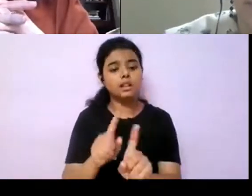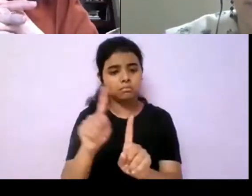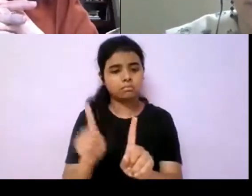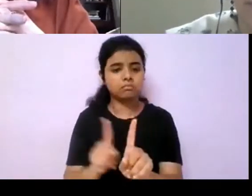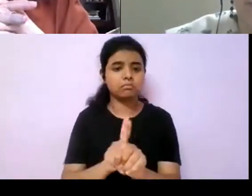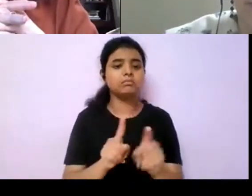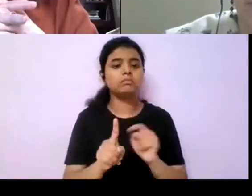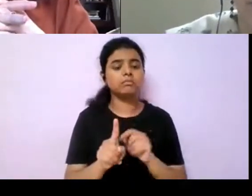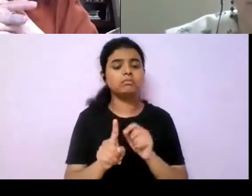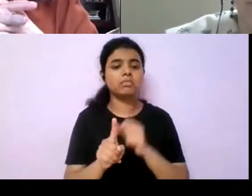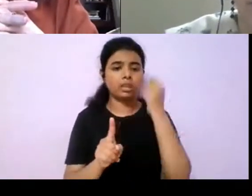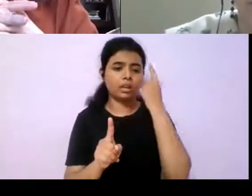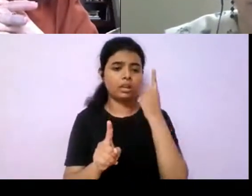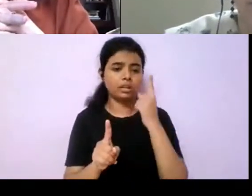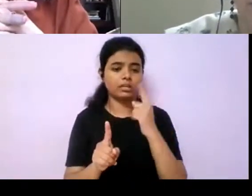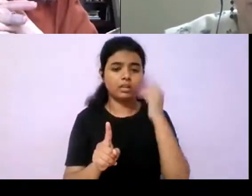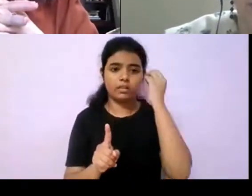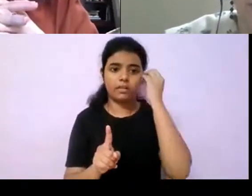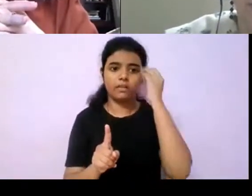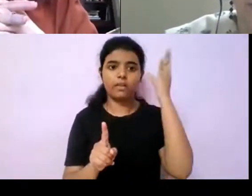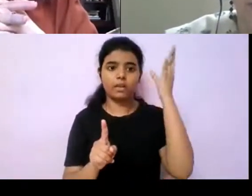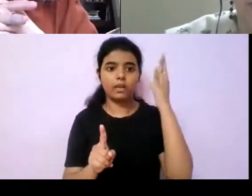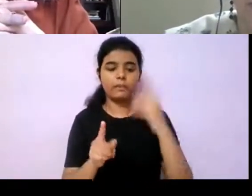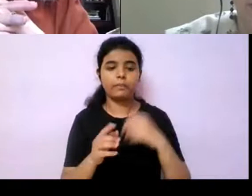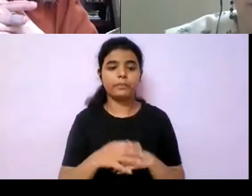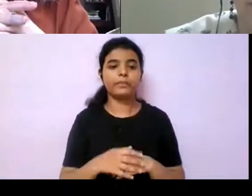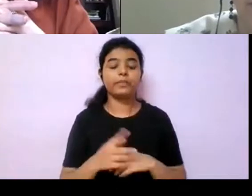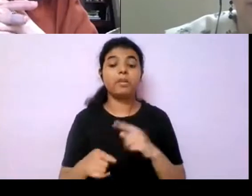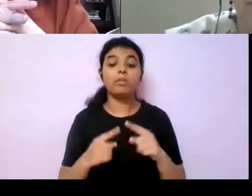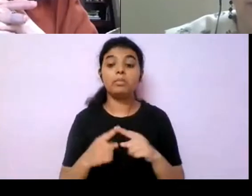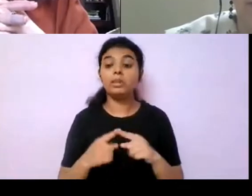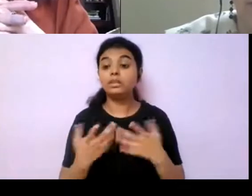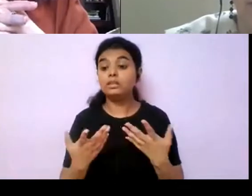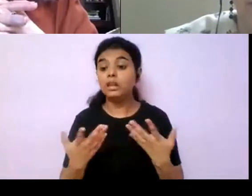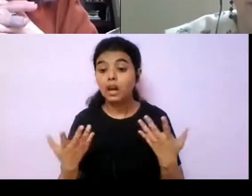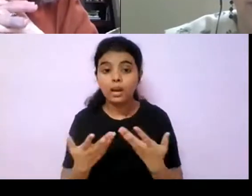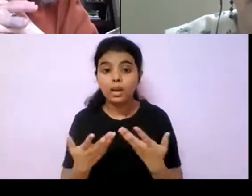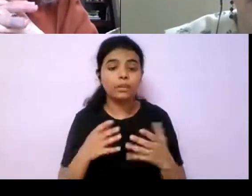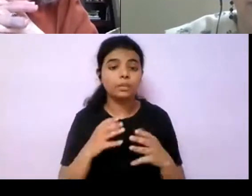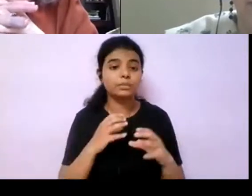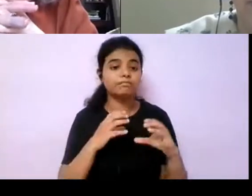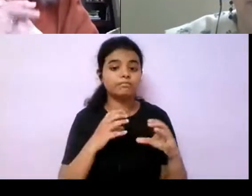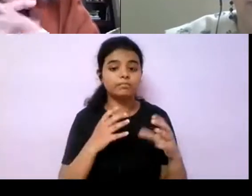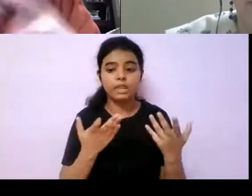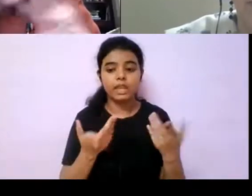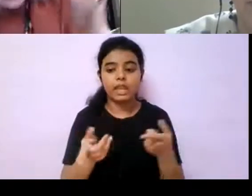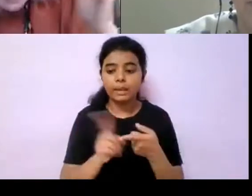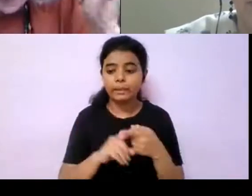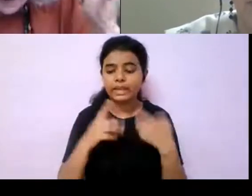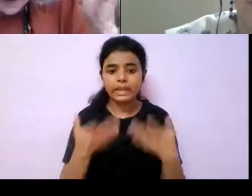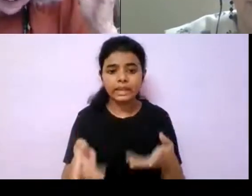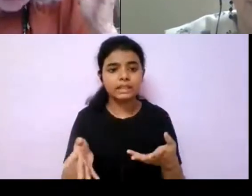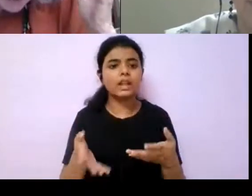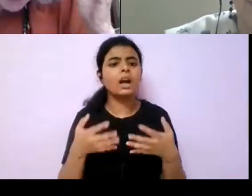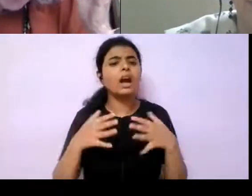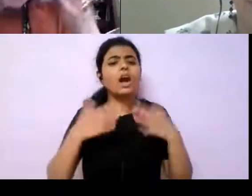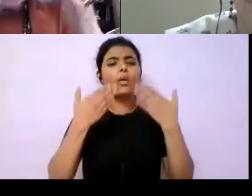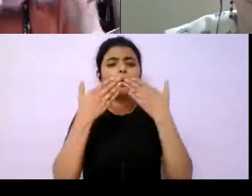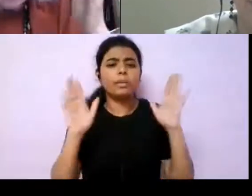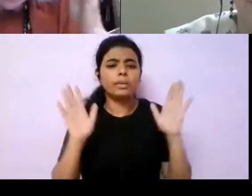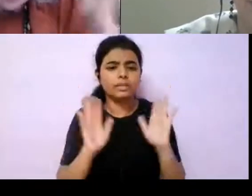and can understand where to expose them to vulnerable situations. I let